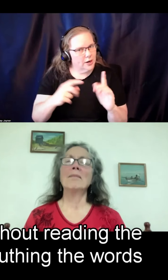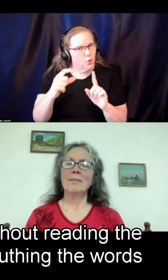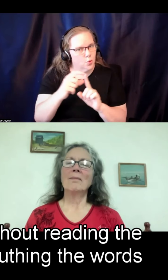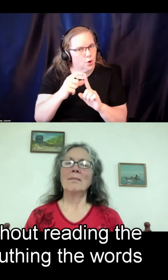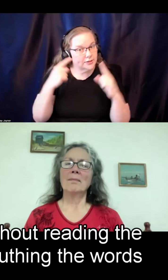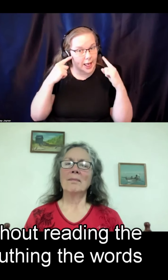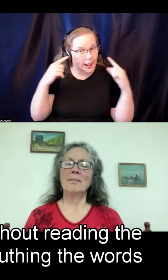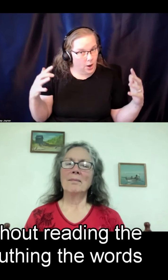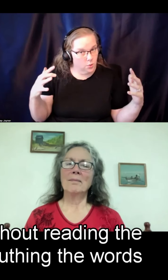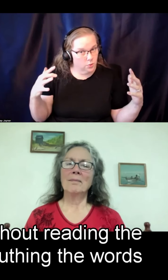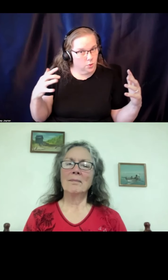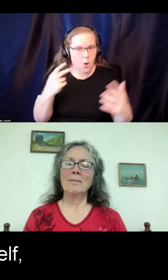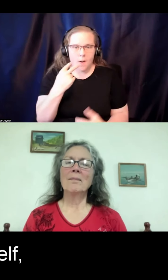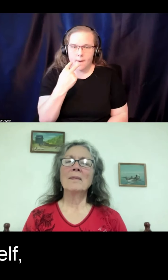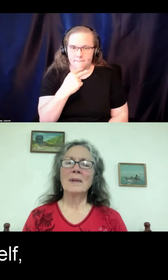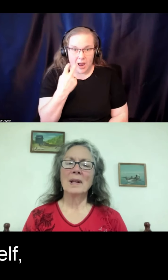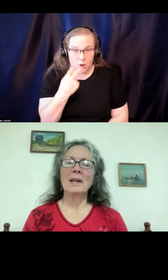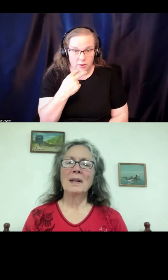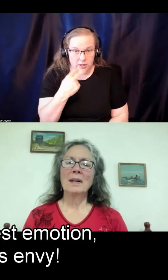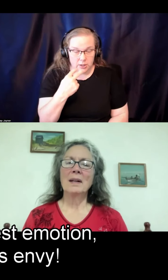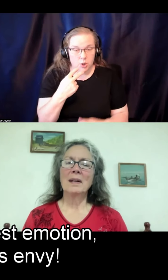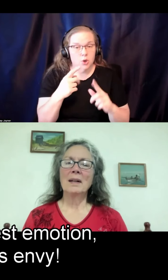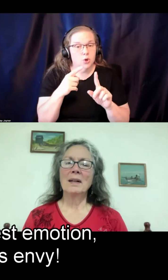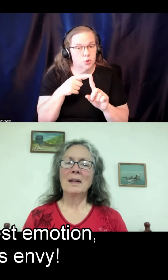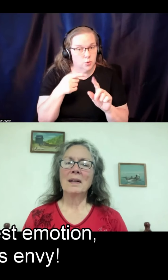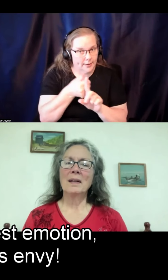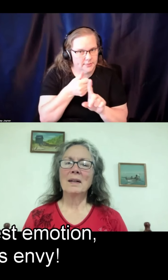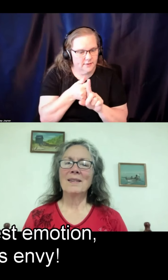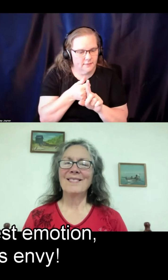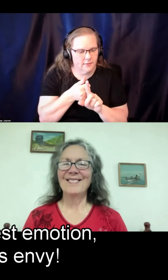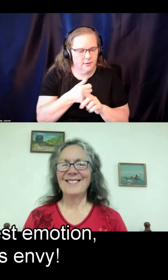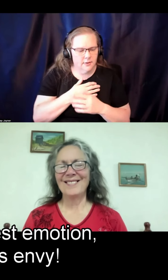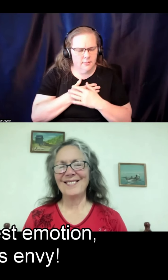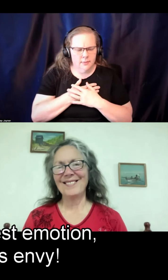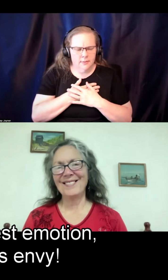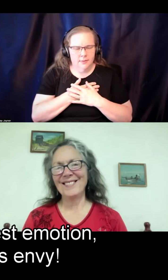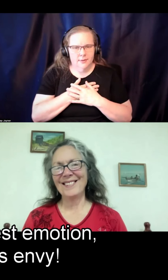loud or mouthing the words to himself, I had the strangest